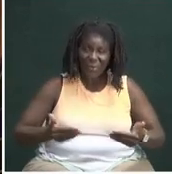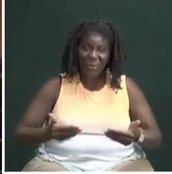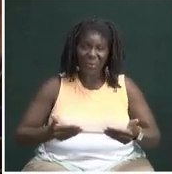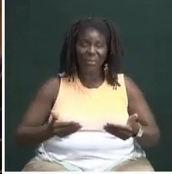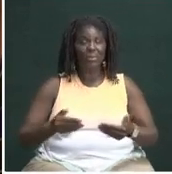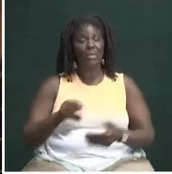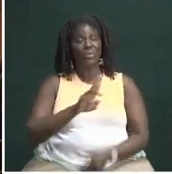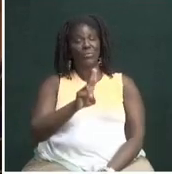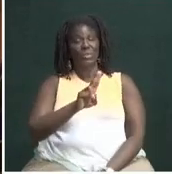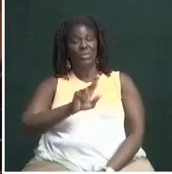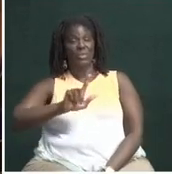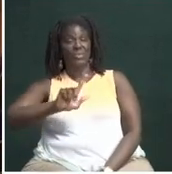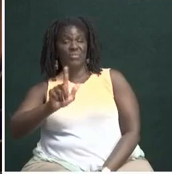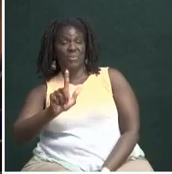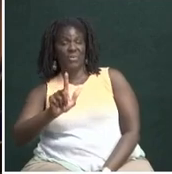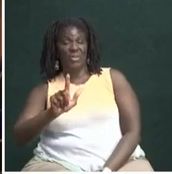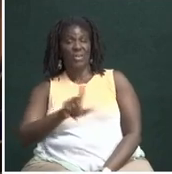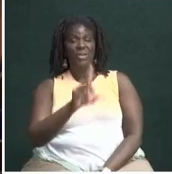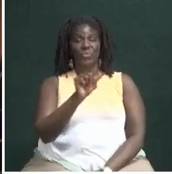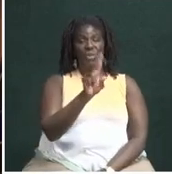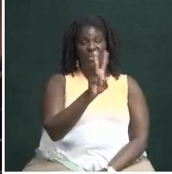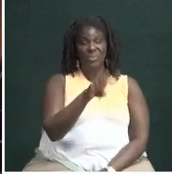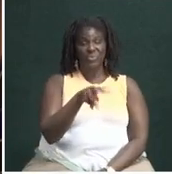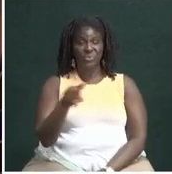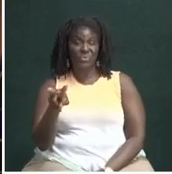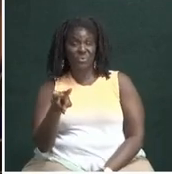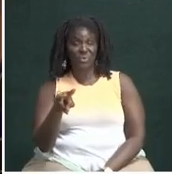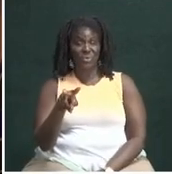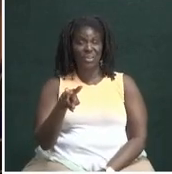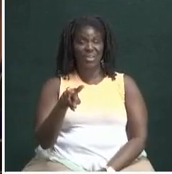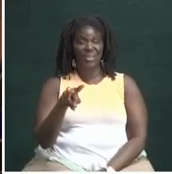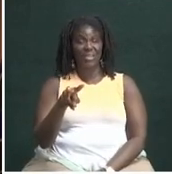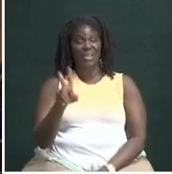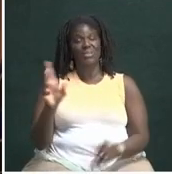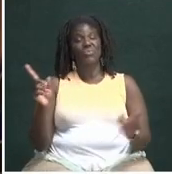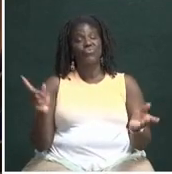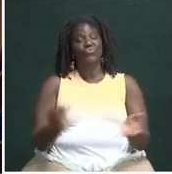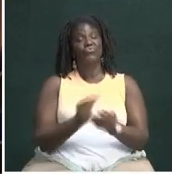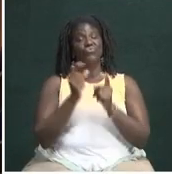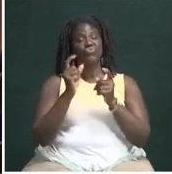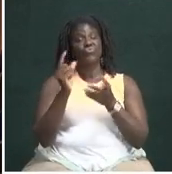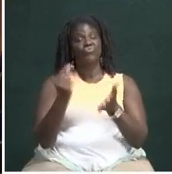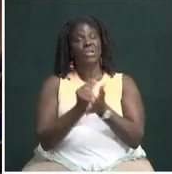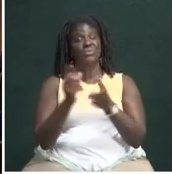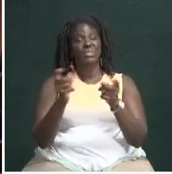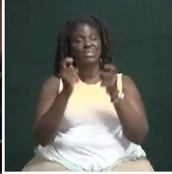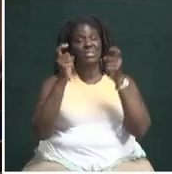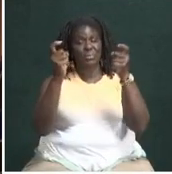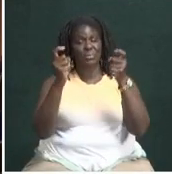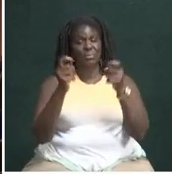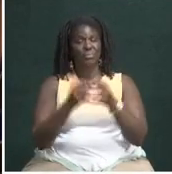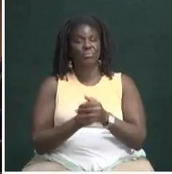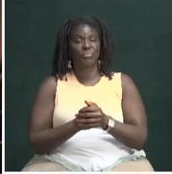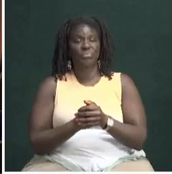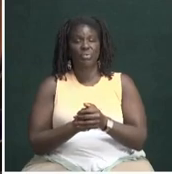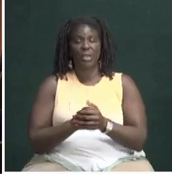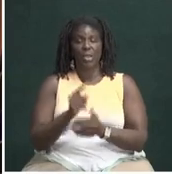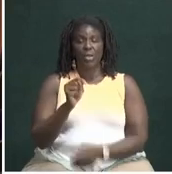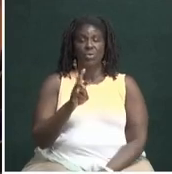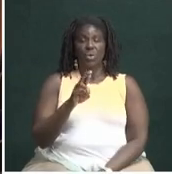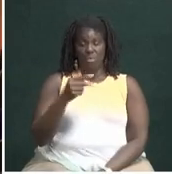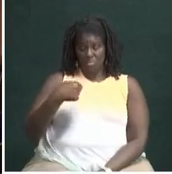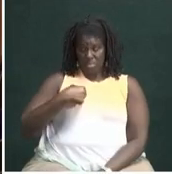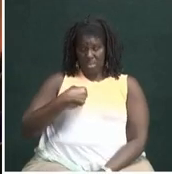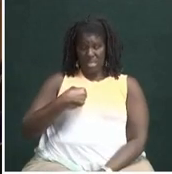the University of La Verne 2022 commencement ceremony. As a trustee and